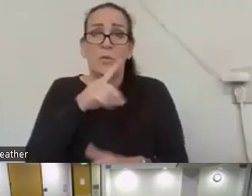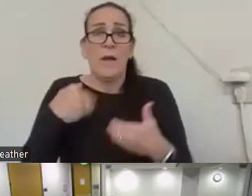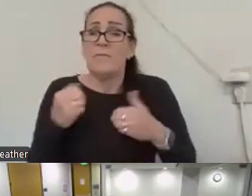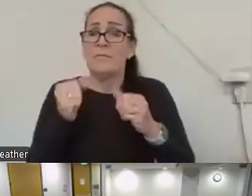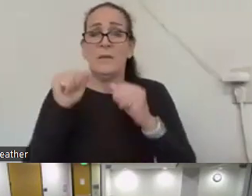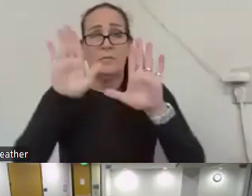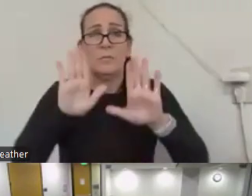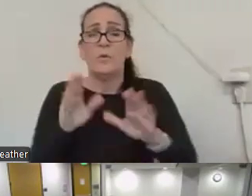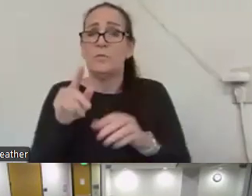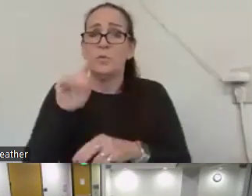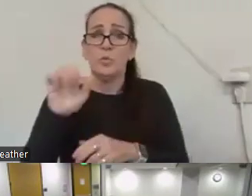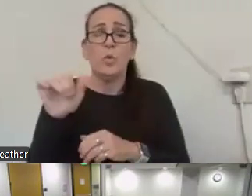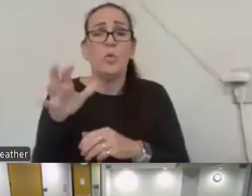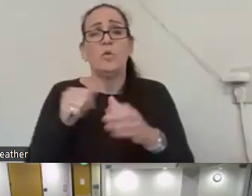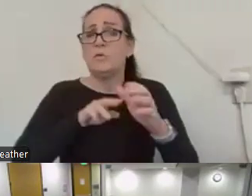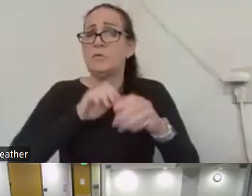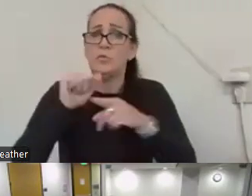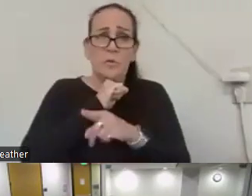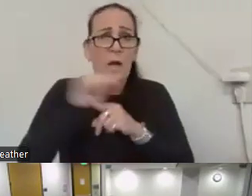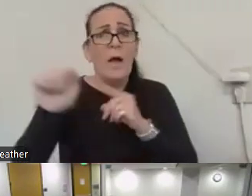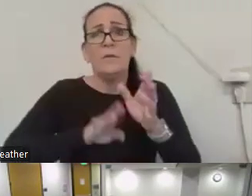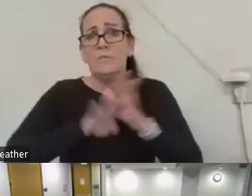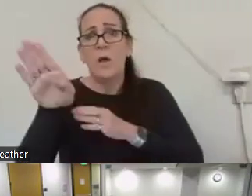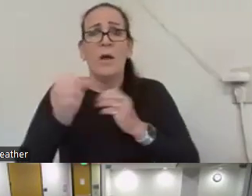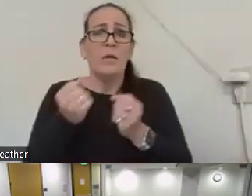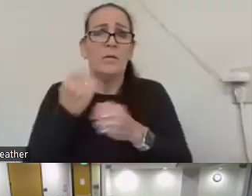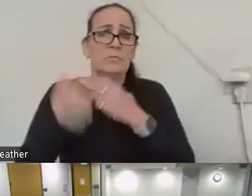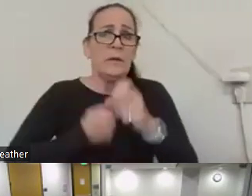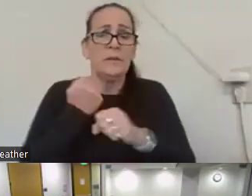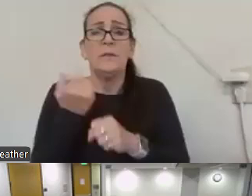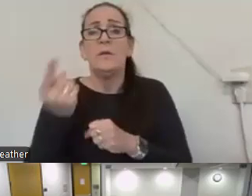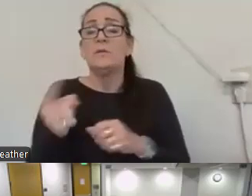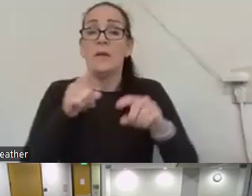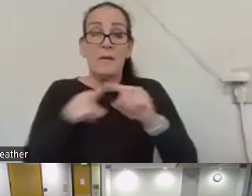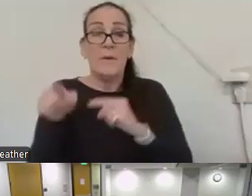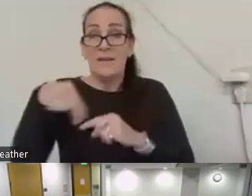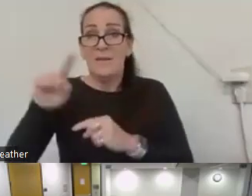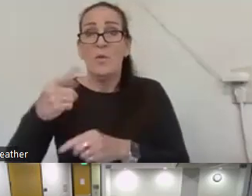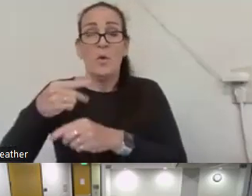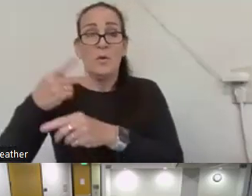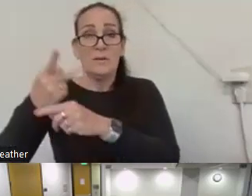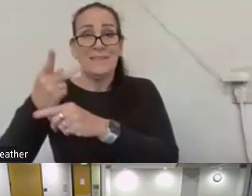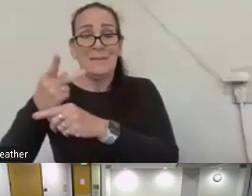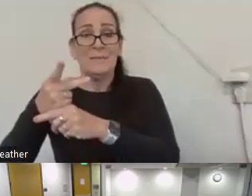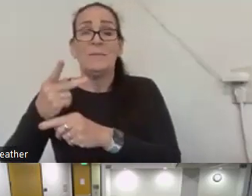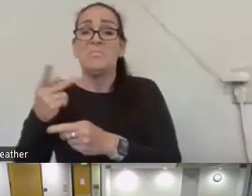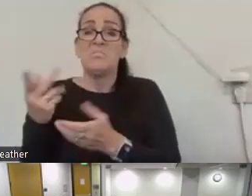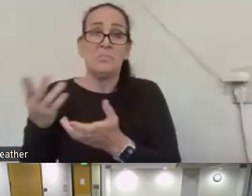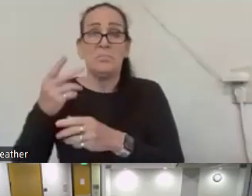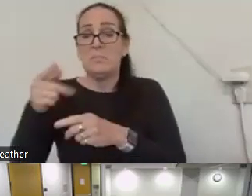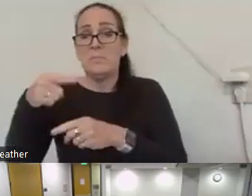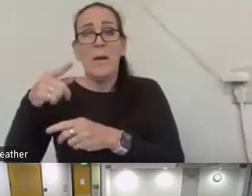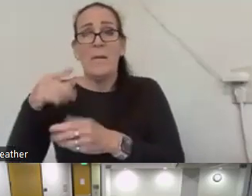been developed over the years. And as your own caregivers, when you surveyed, showed people are very busy and they